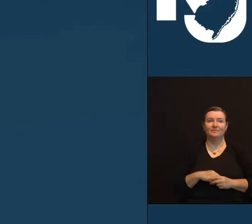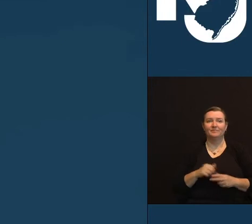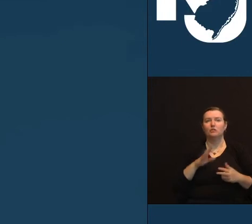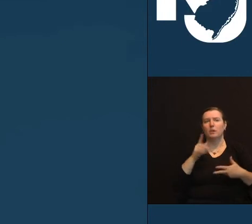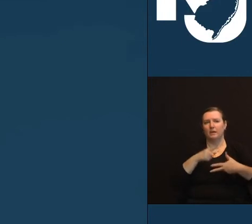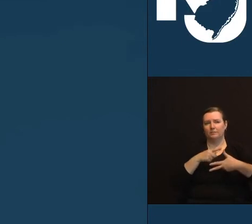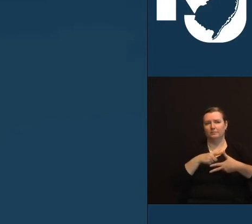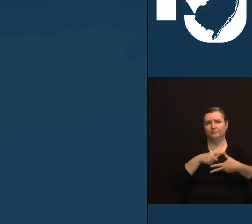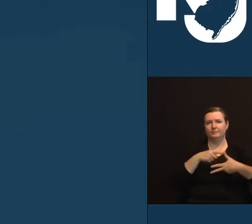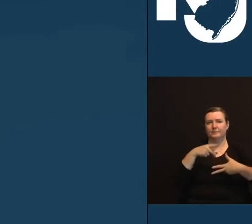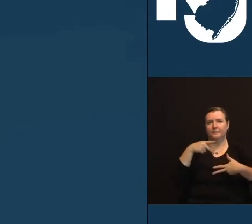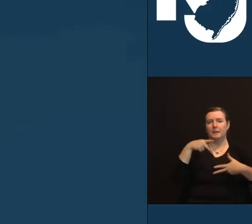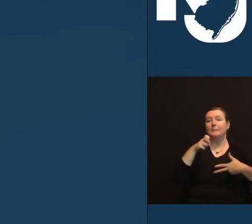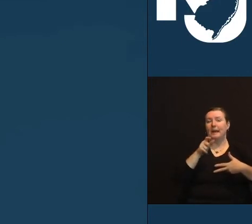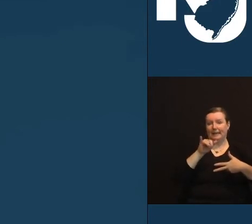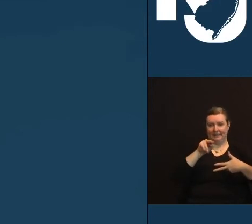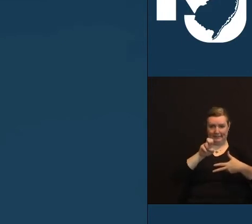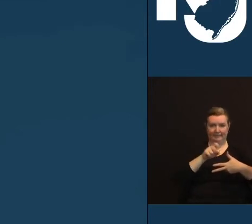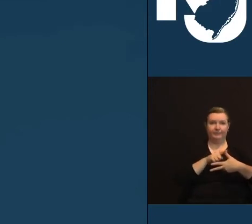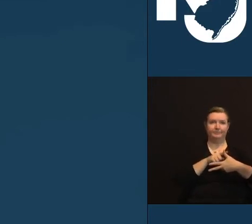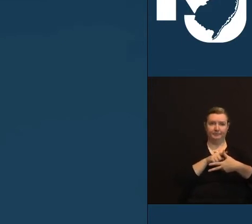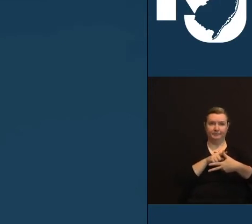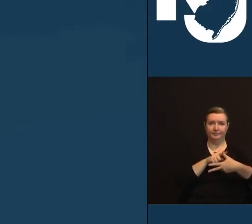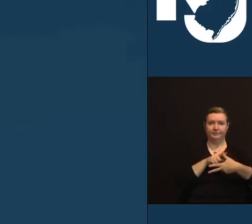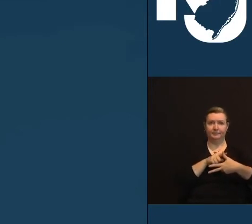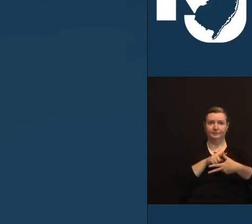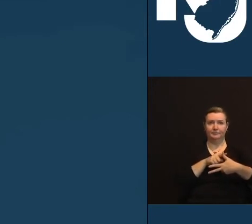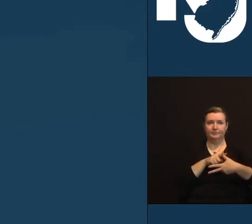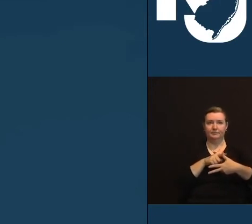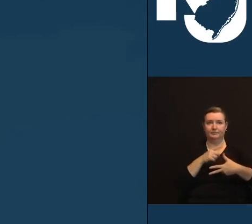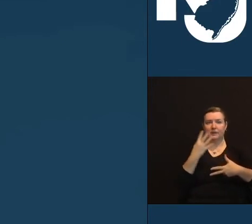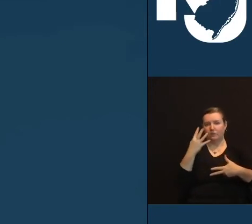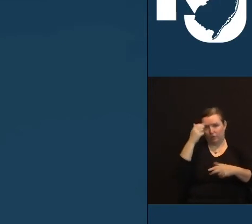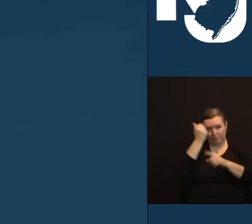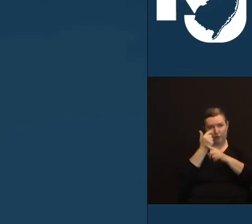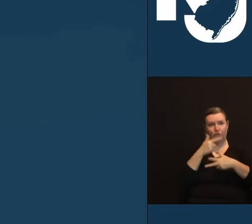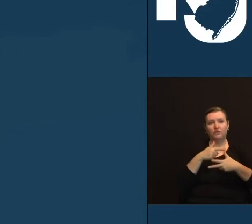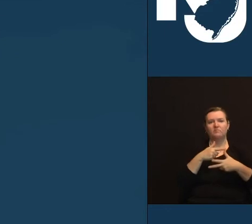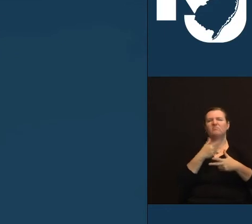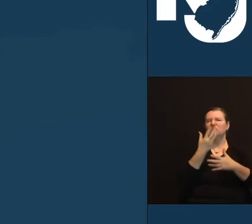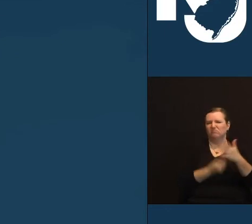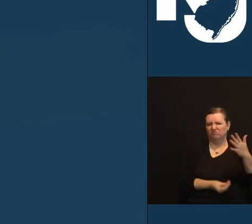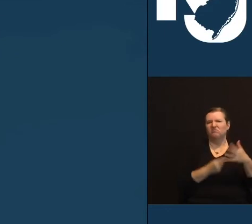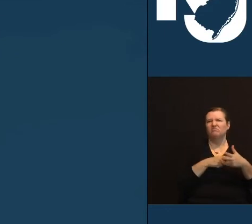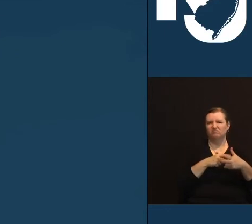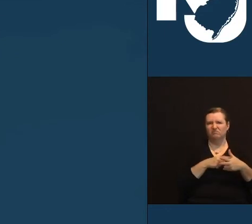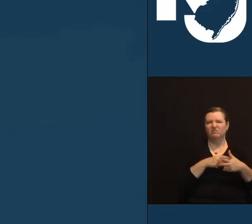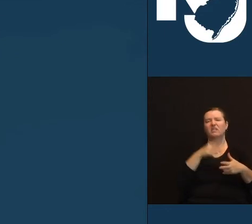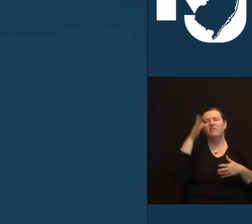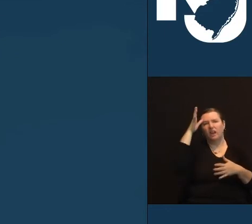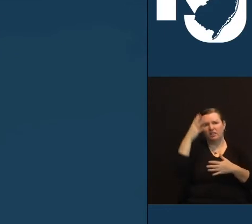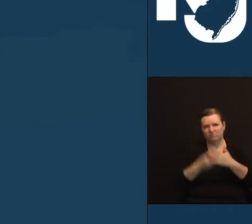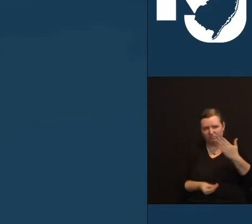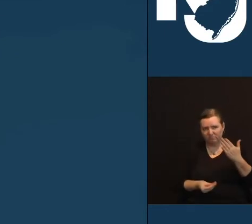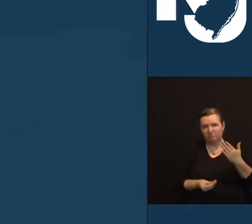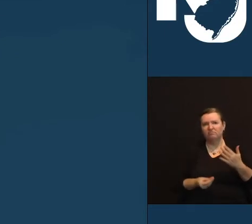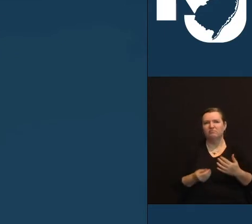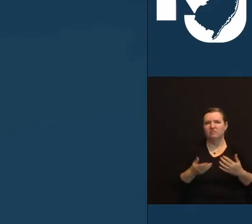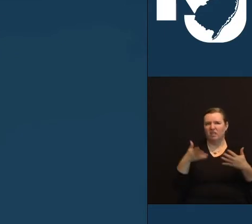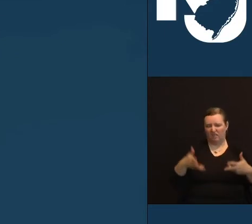are no longer here. And she said, we have lived the Irish tragedy. God bless Terry and watch over her soul and